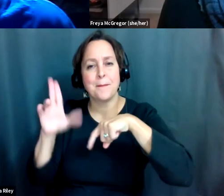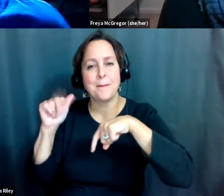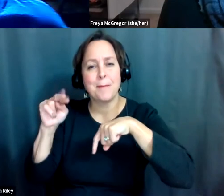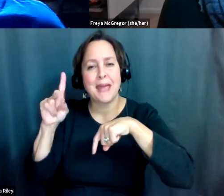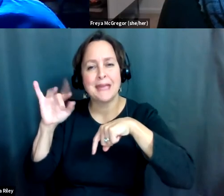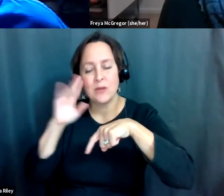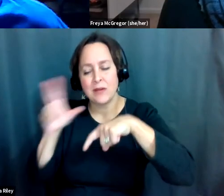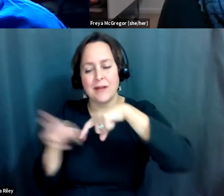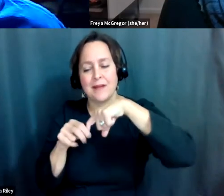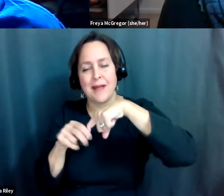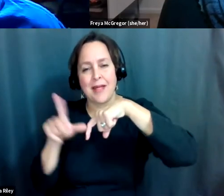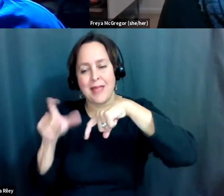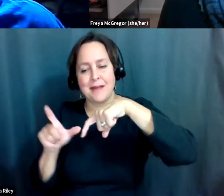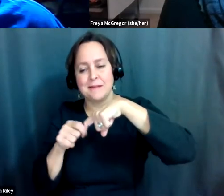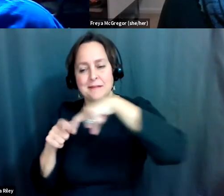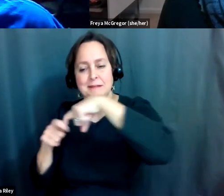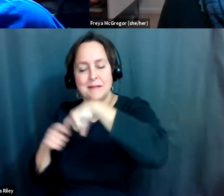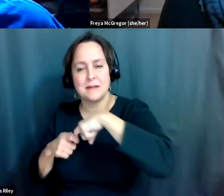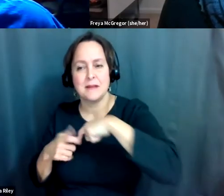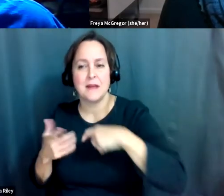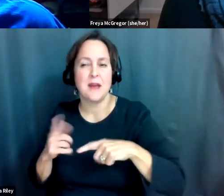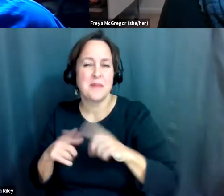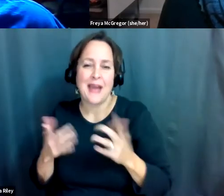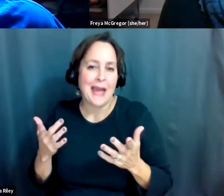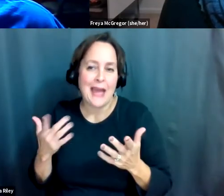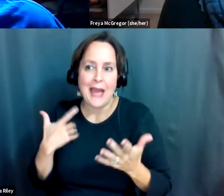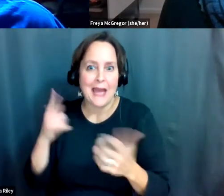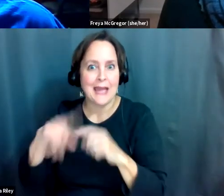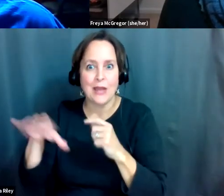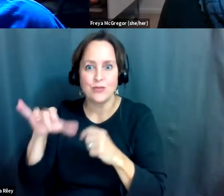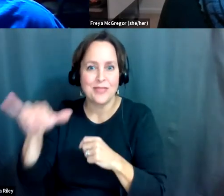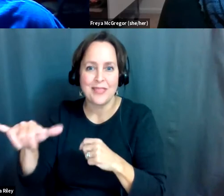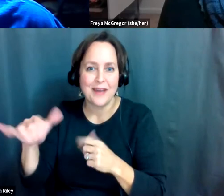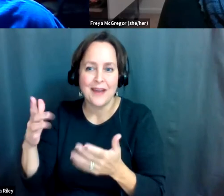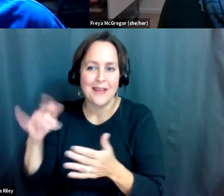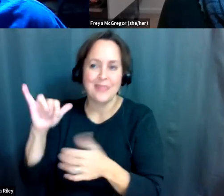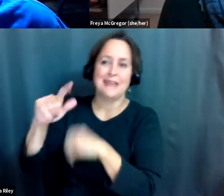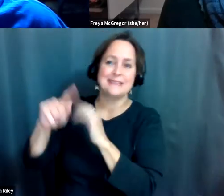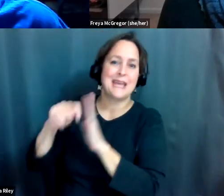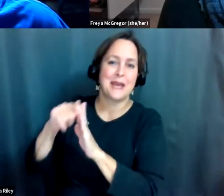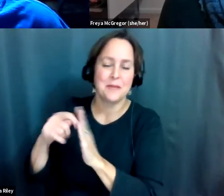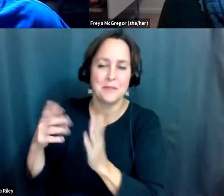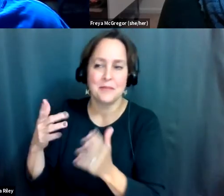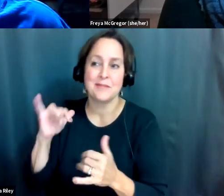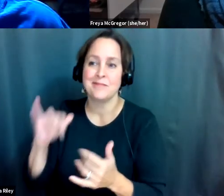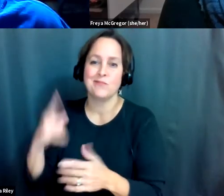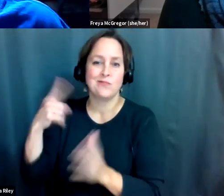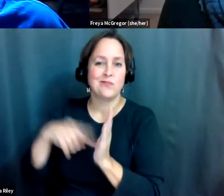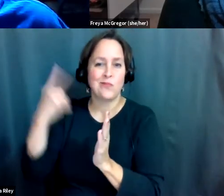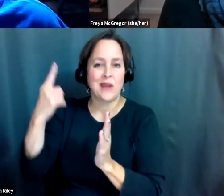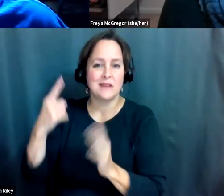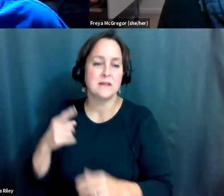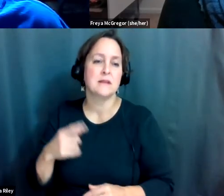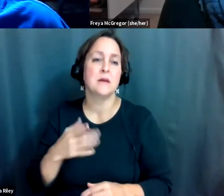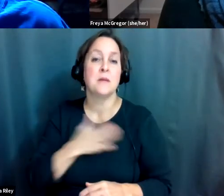do it. Um, so I really haven't had much opportunity to do that sort of thing other than, uh, my son has a